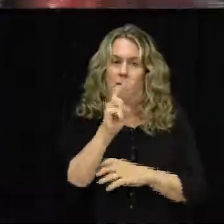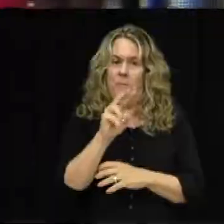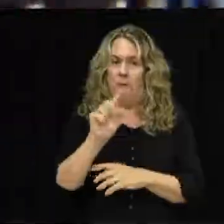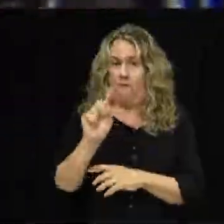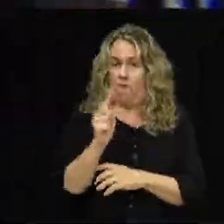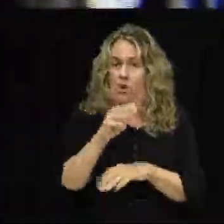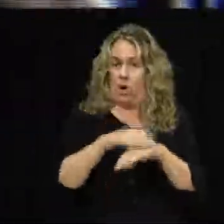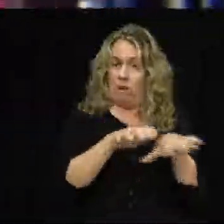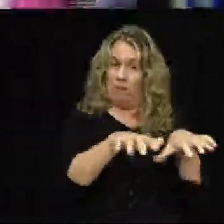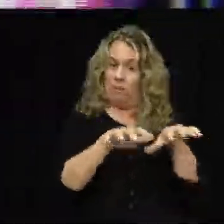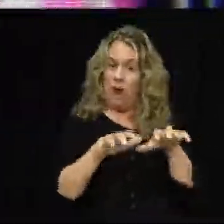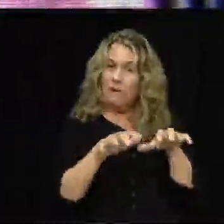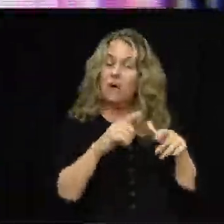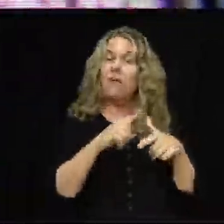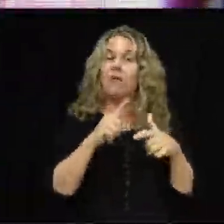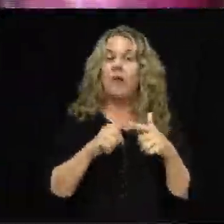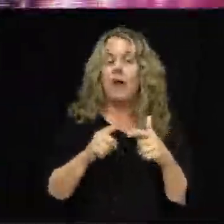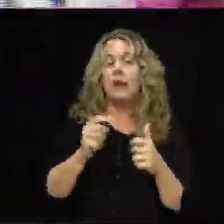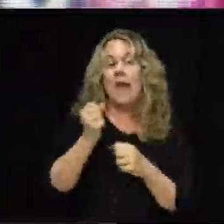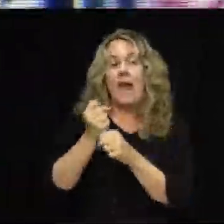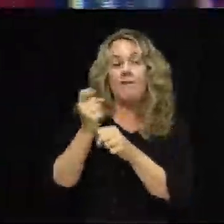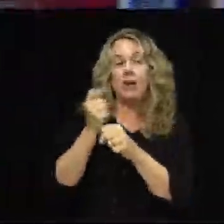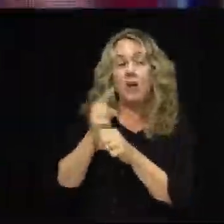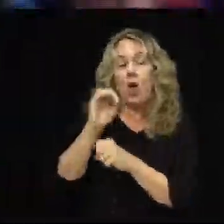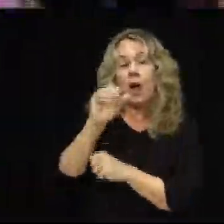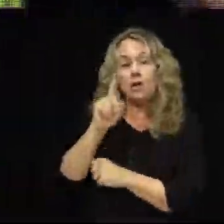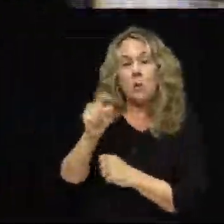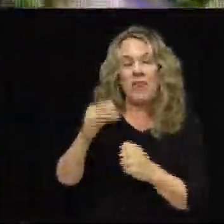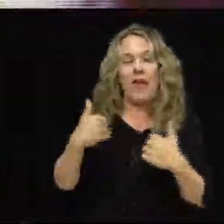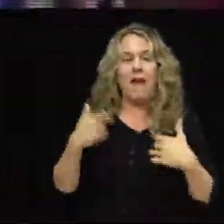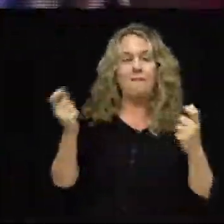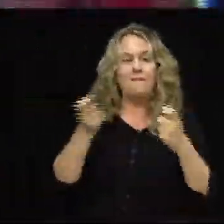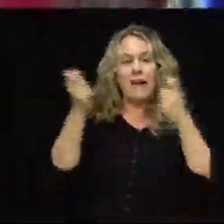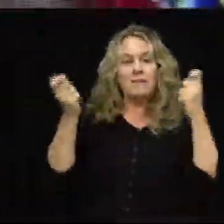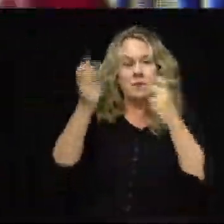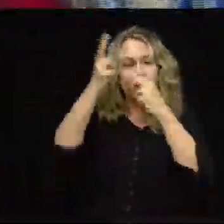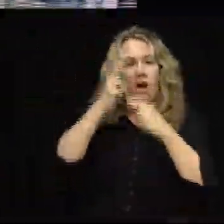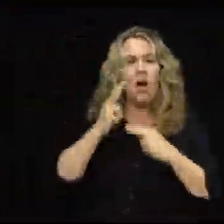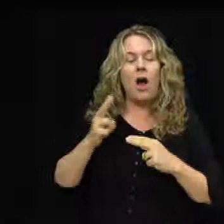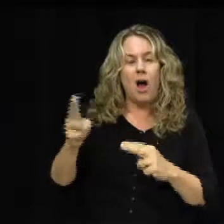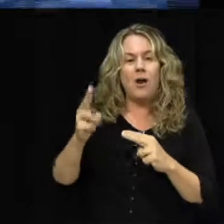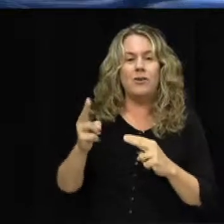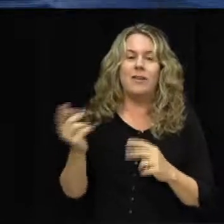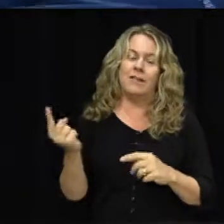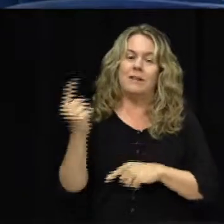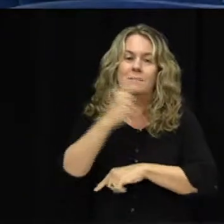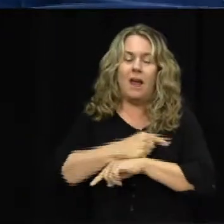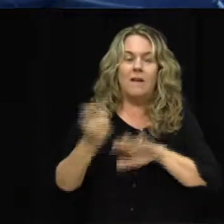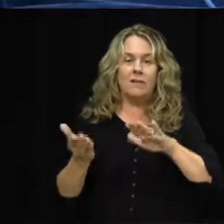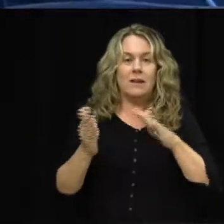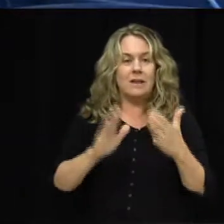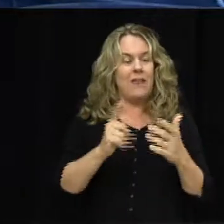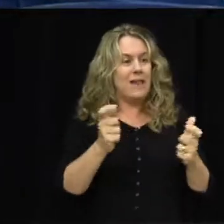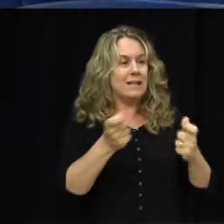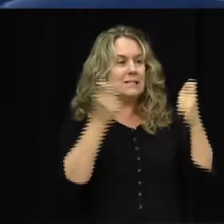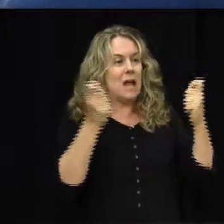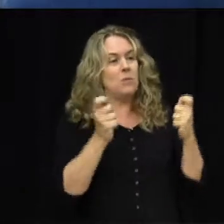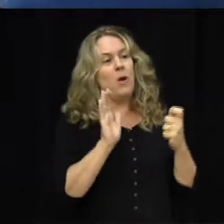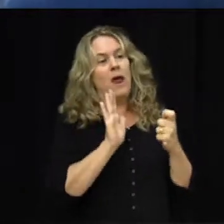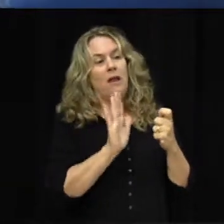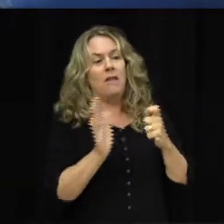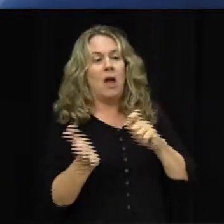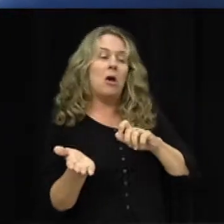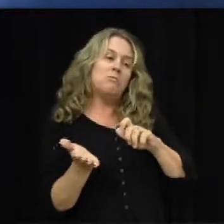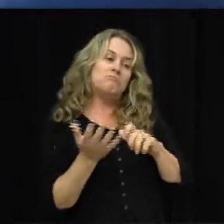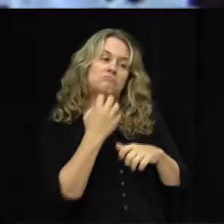on November 1st. Every year in October, there are festivals held in honor of Dia de los Muertos. It's a day where they celebrate the